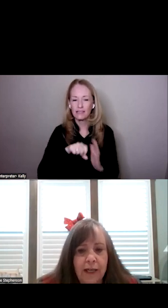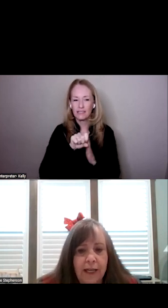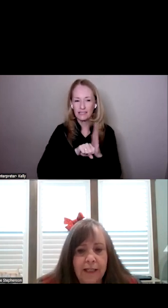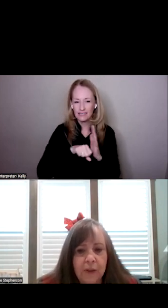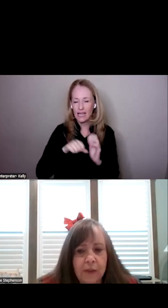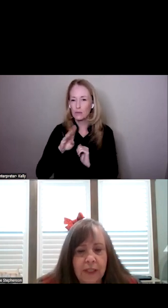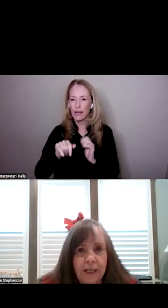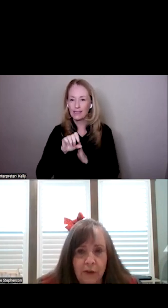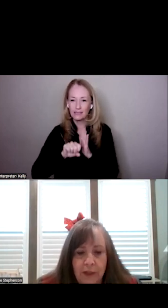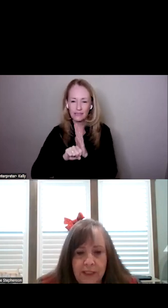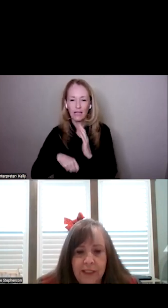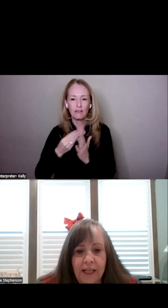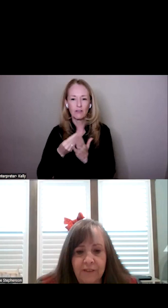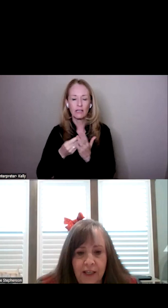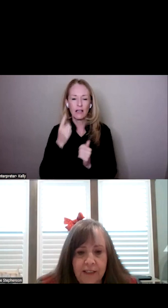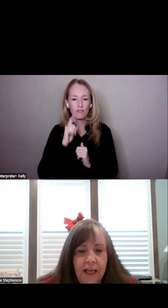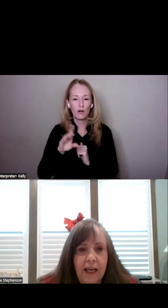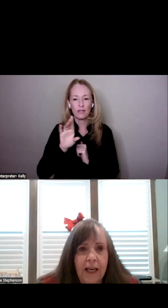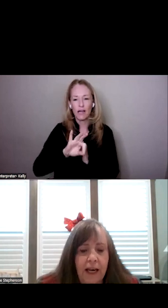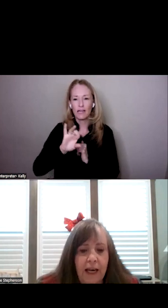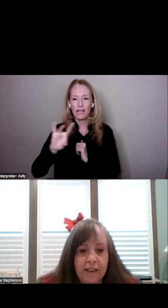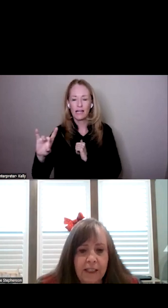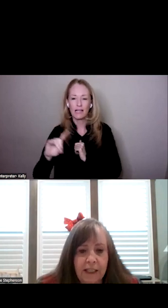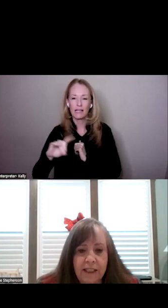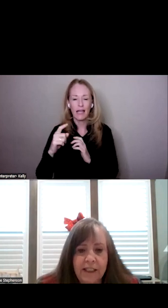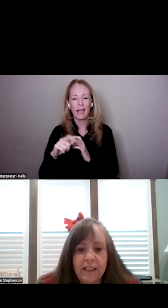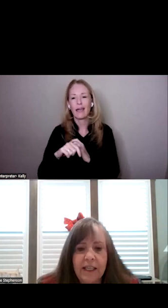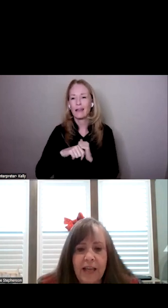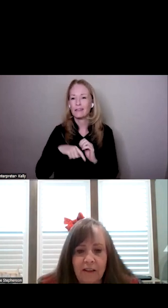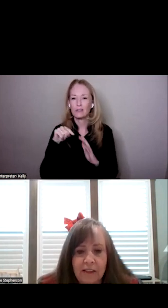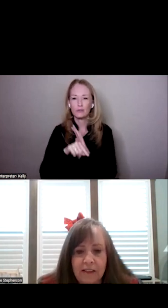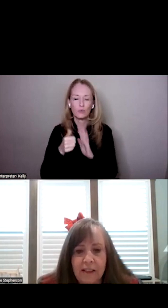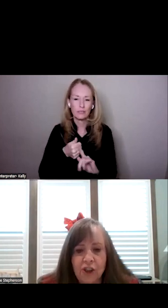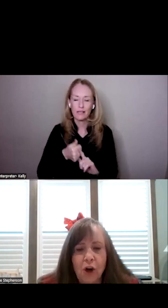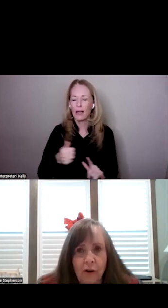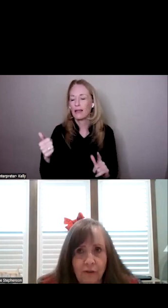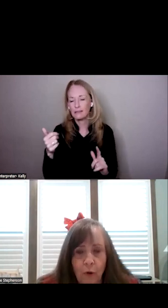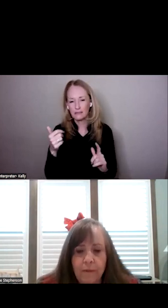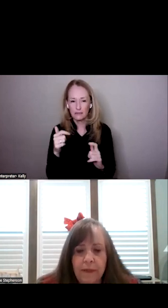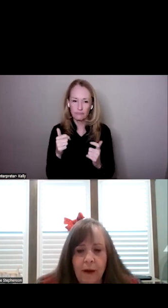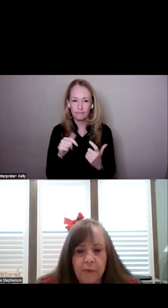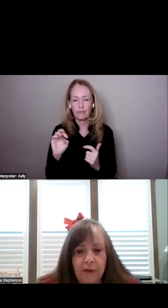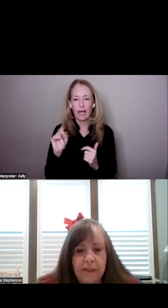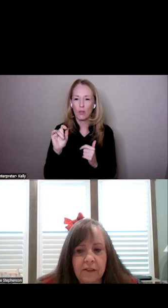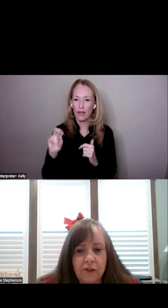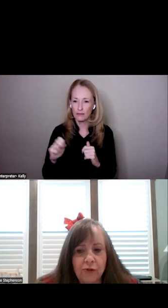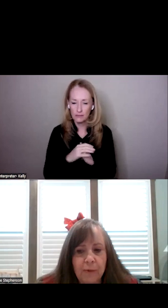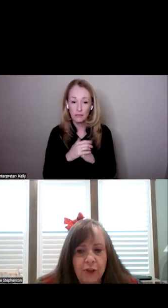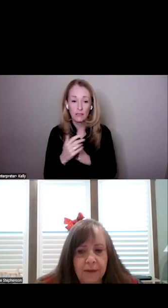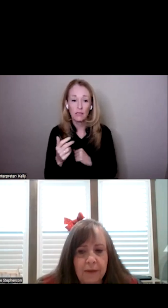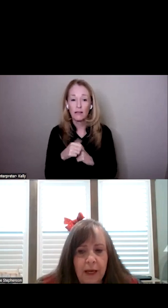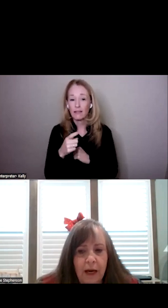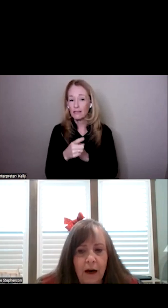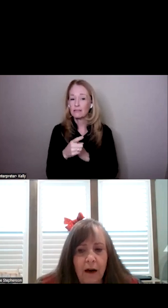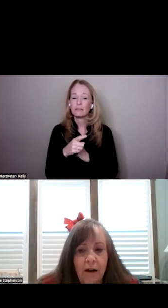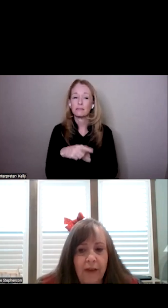for 988 Suicide and Crisis Lifelines. And this is an analysis in a chart form that provides a